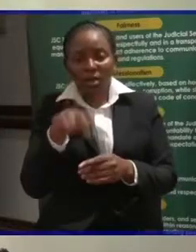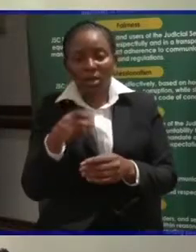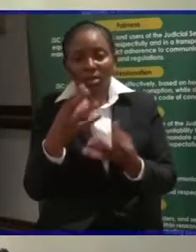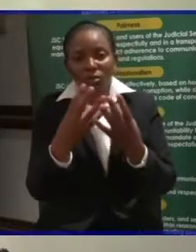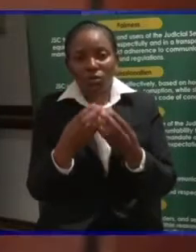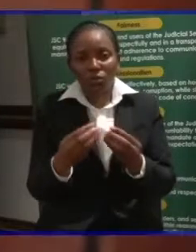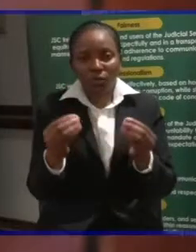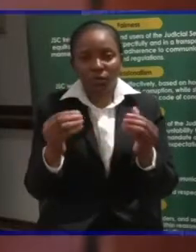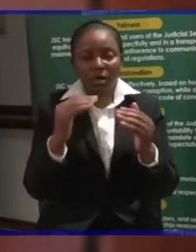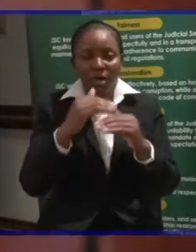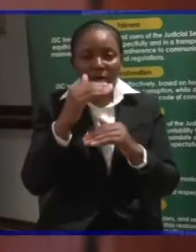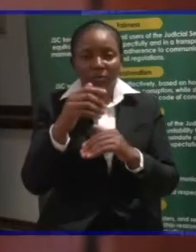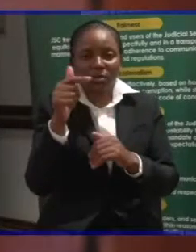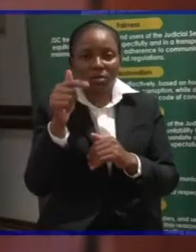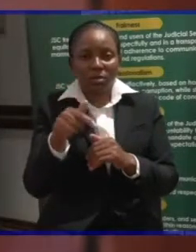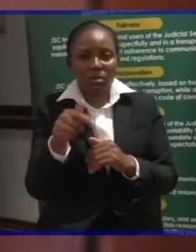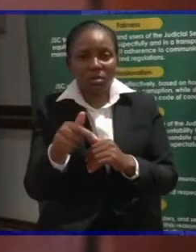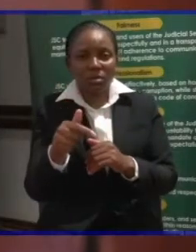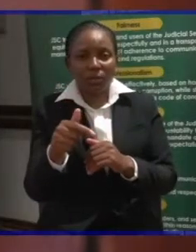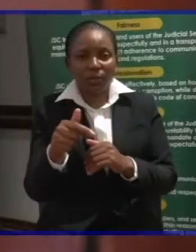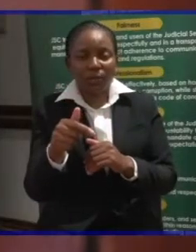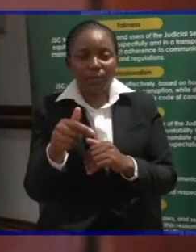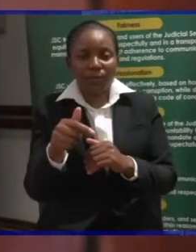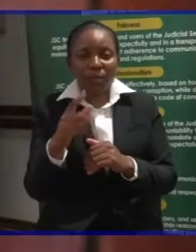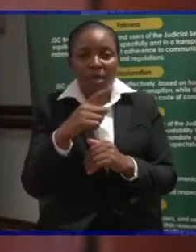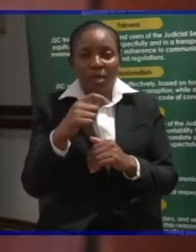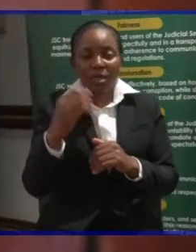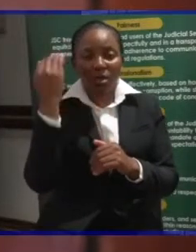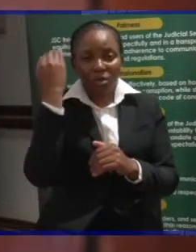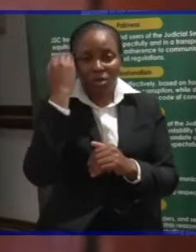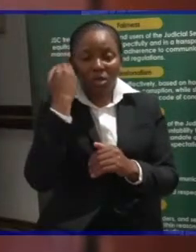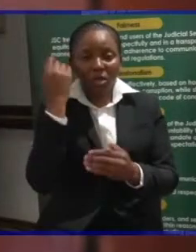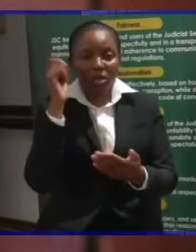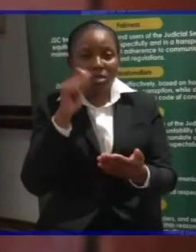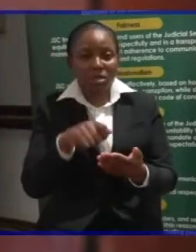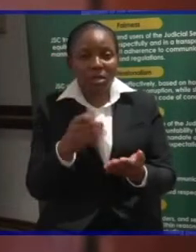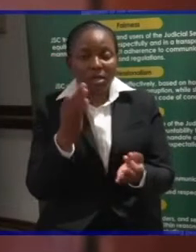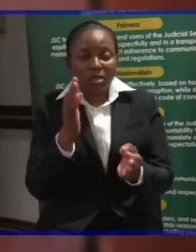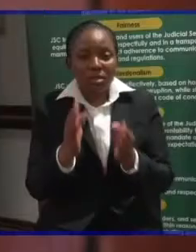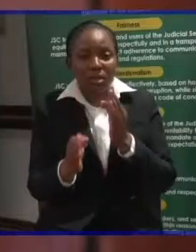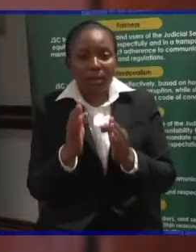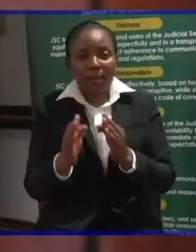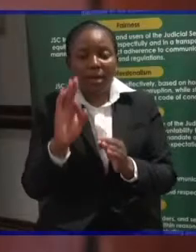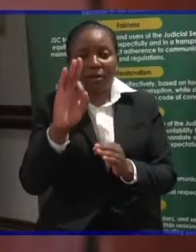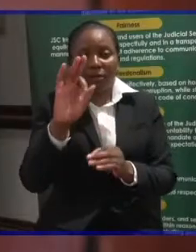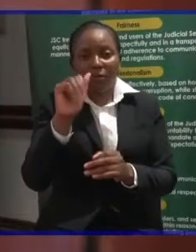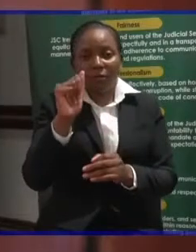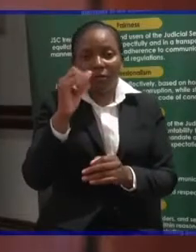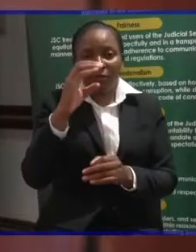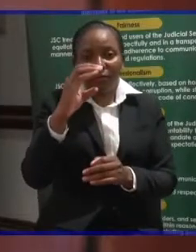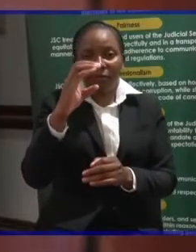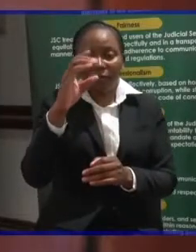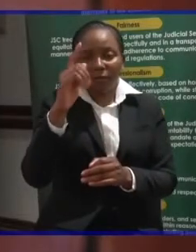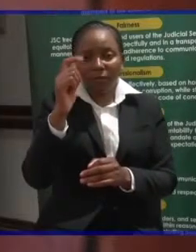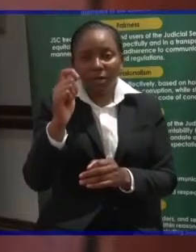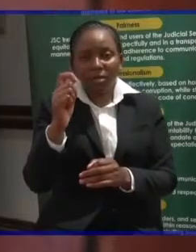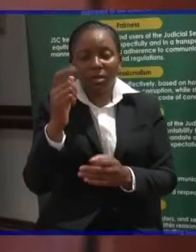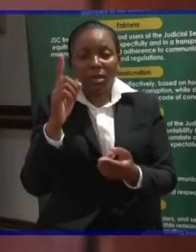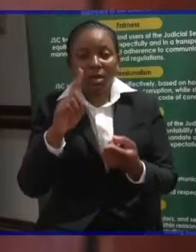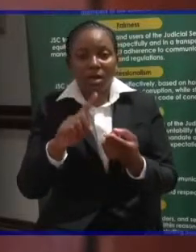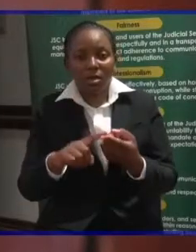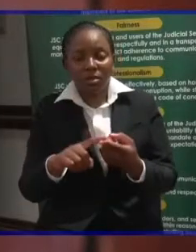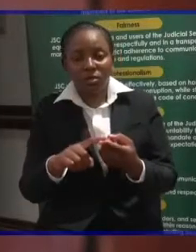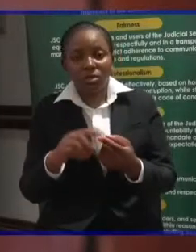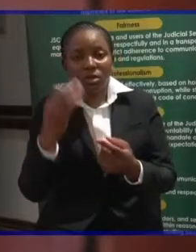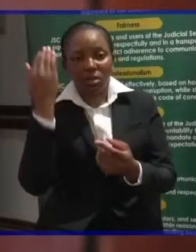that, the judge should determine the issues of fact, and also the judge should